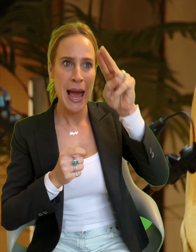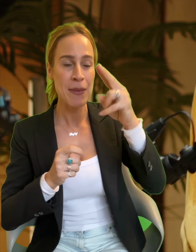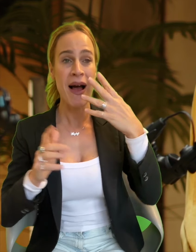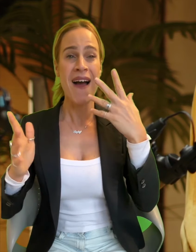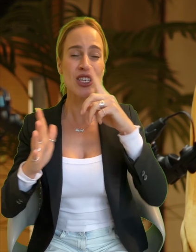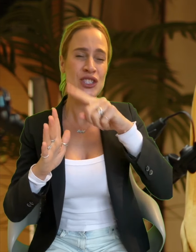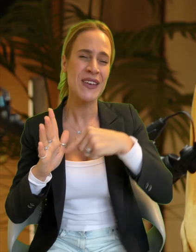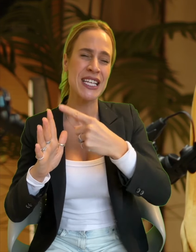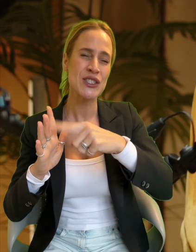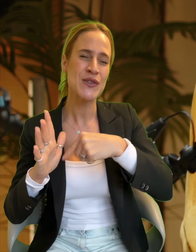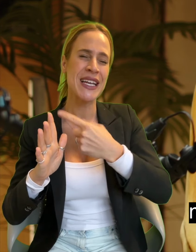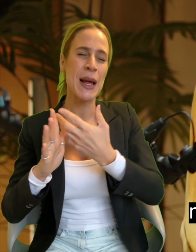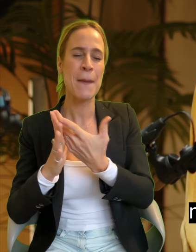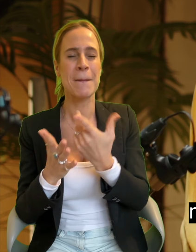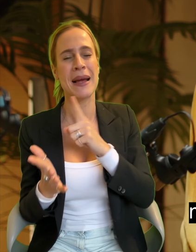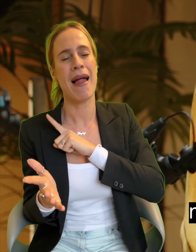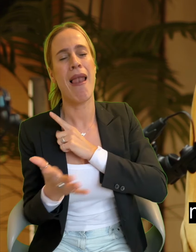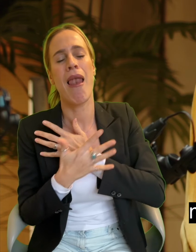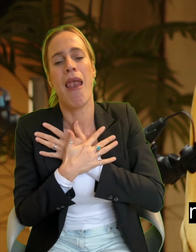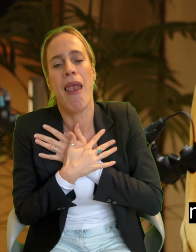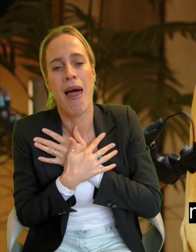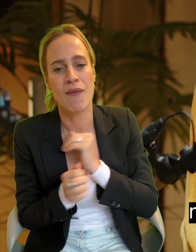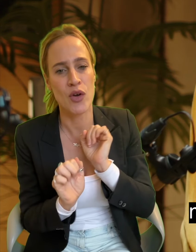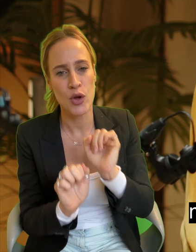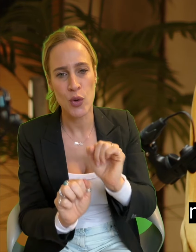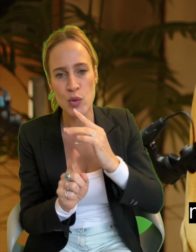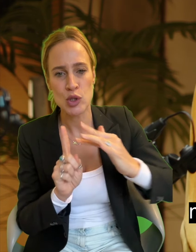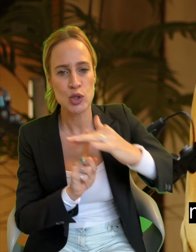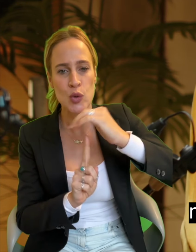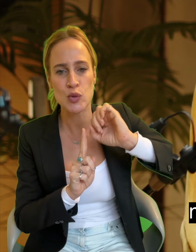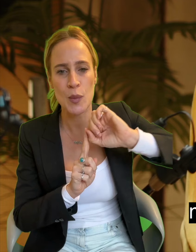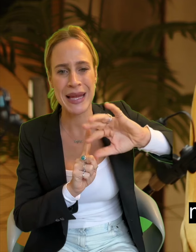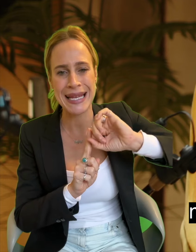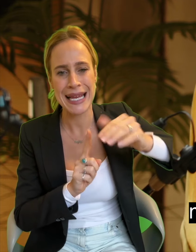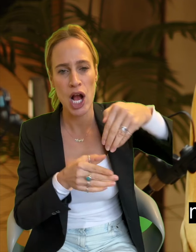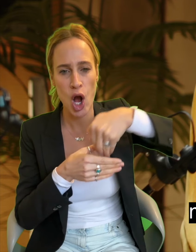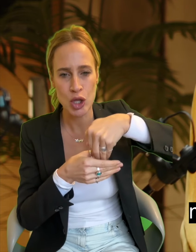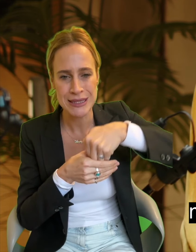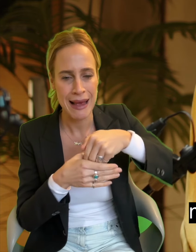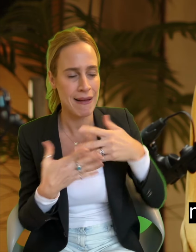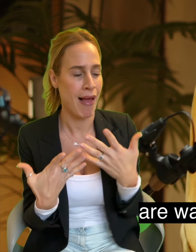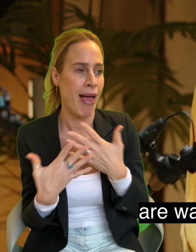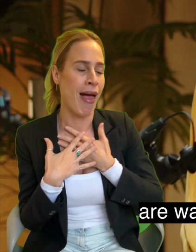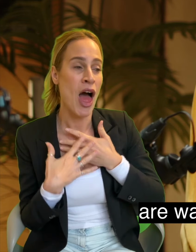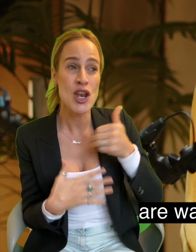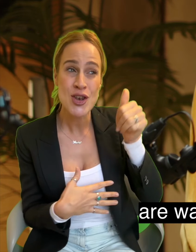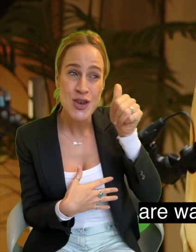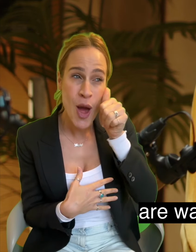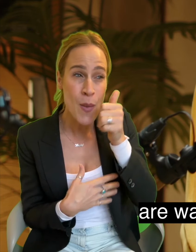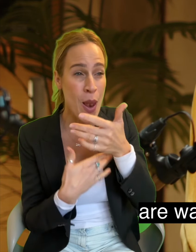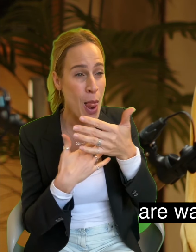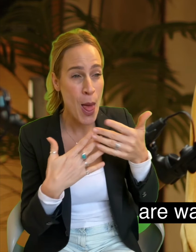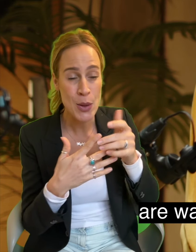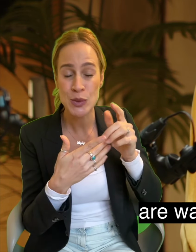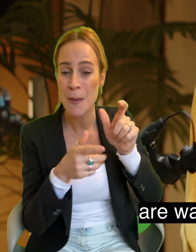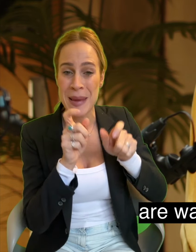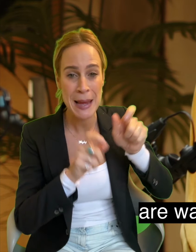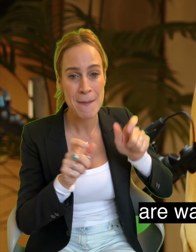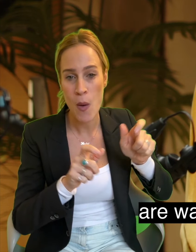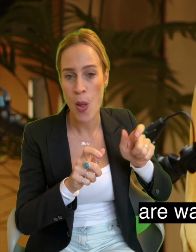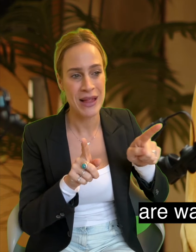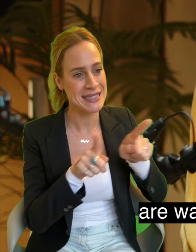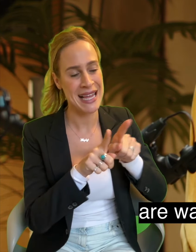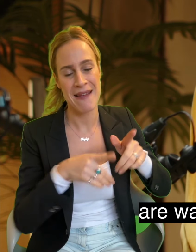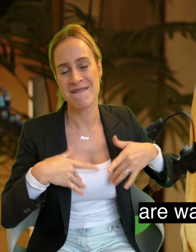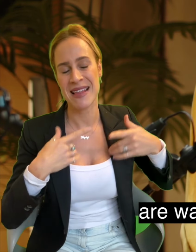I just gained so much from your content, and I know so many people that are warmed by your content. And as soon